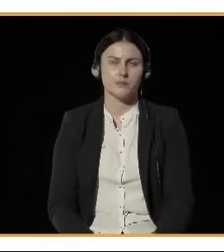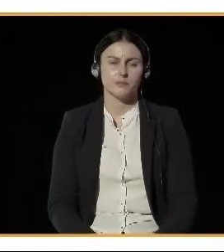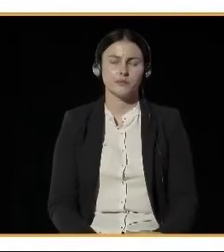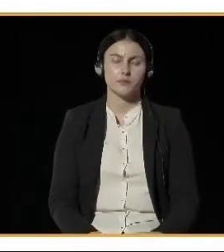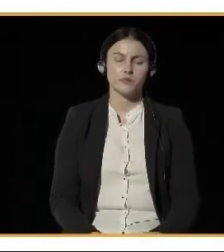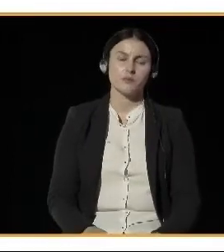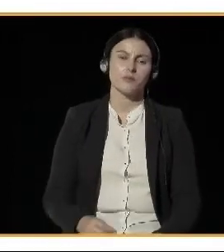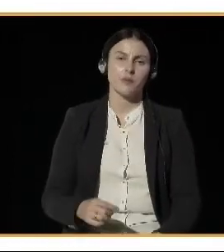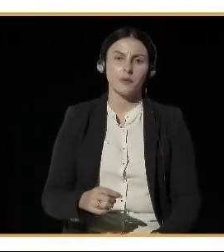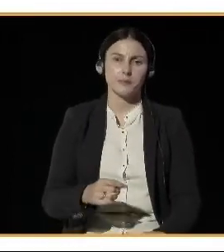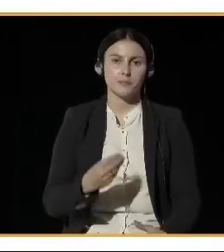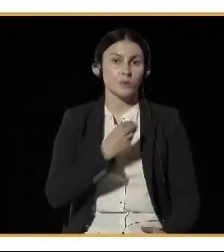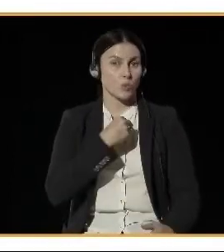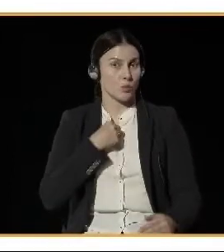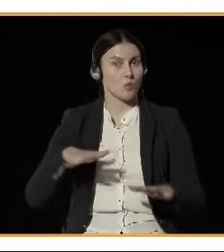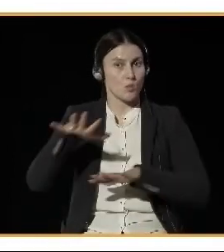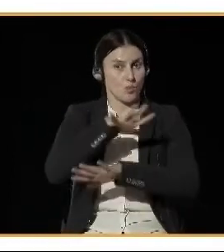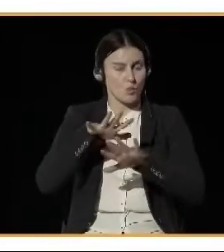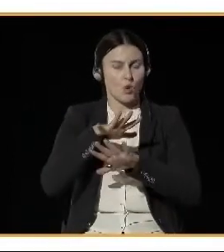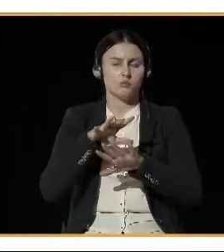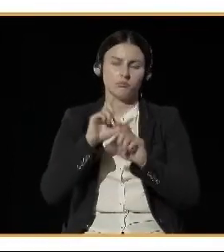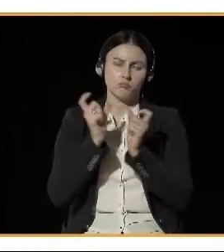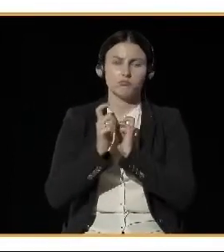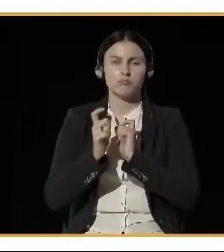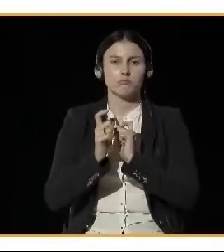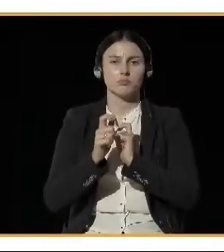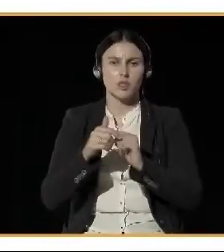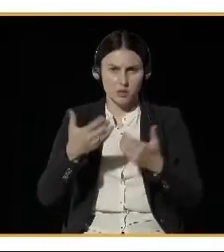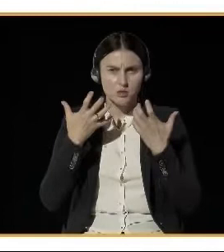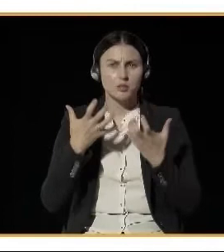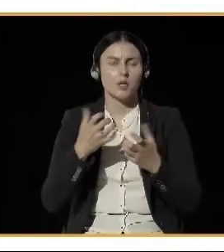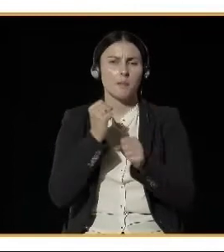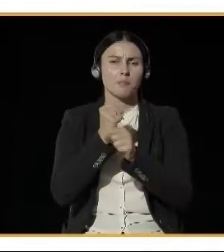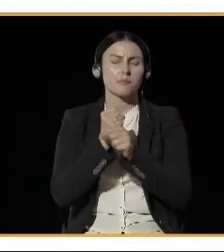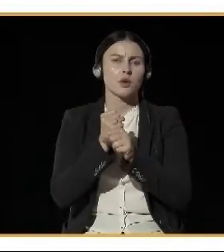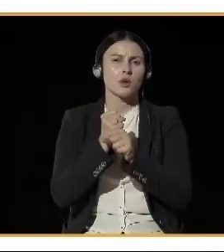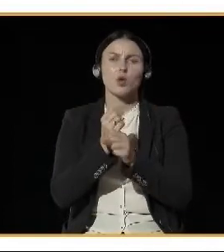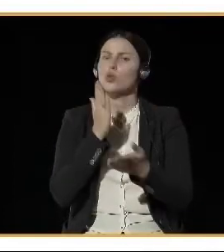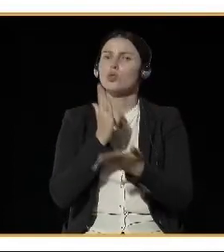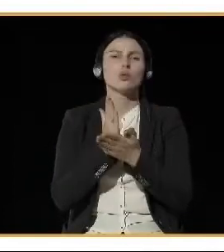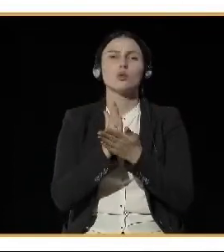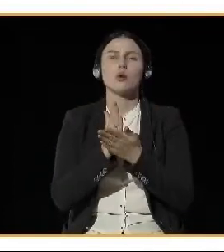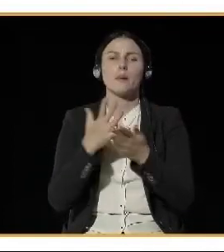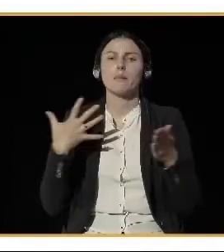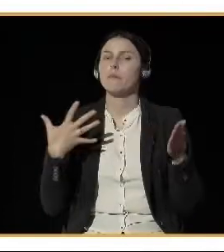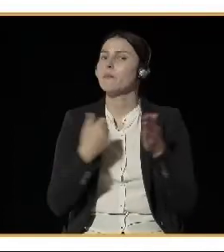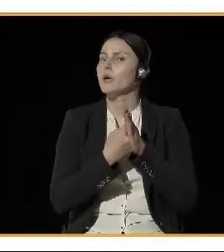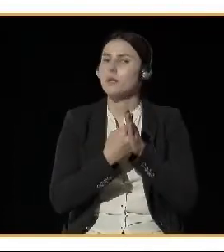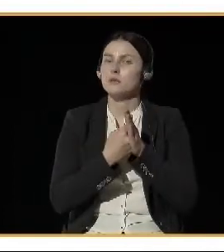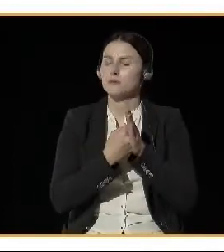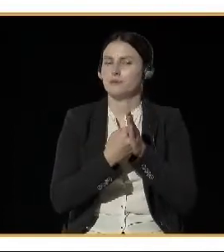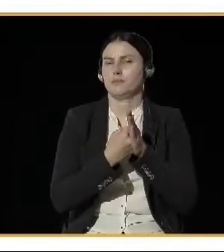that he or she will be able to work only till the age